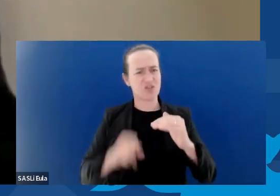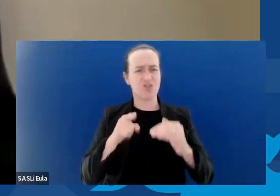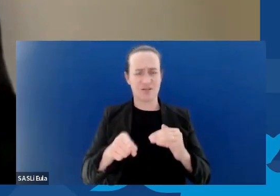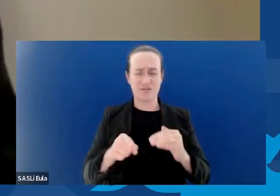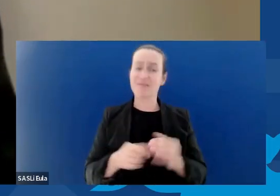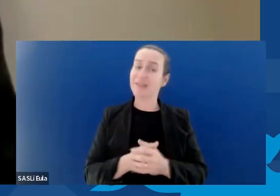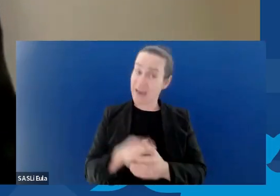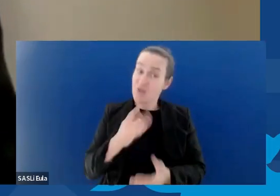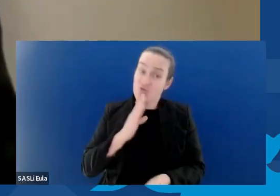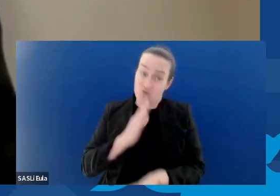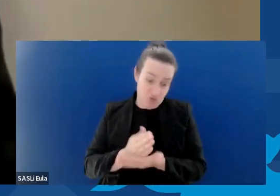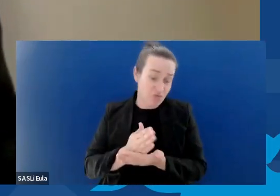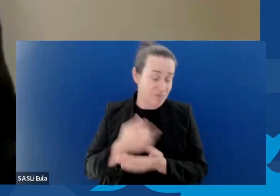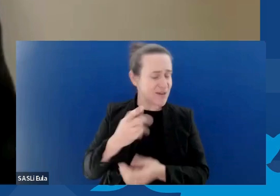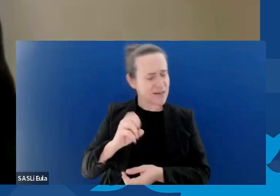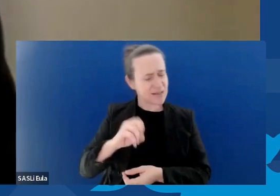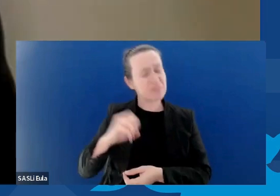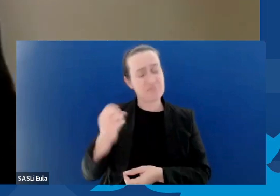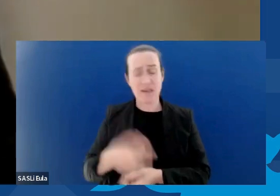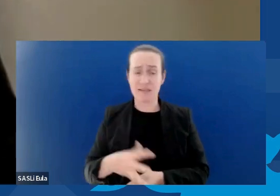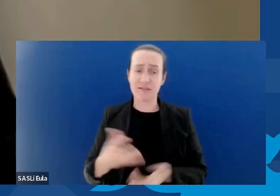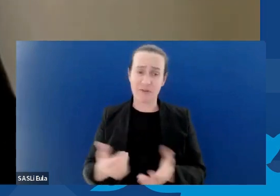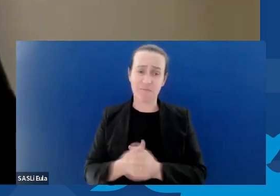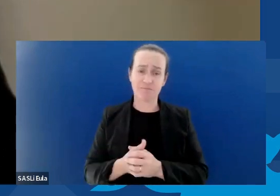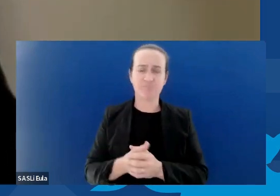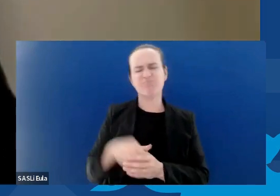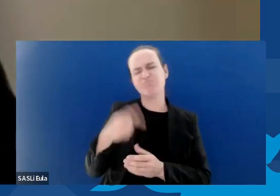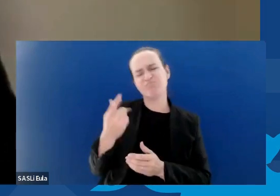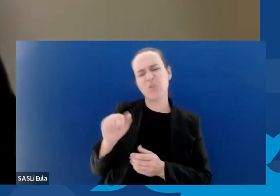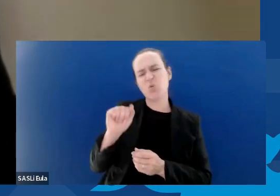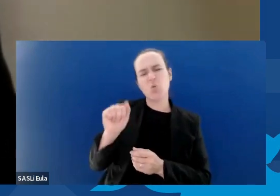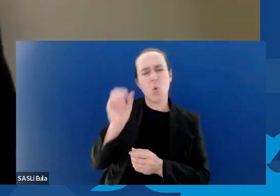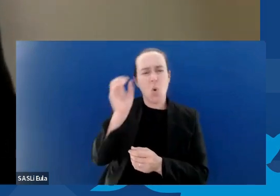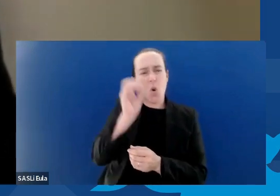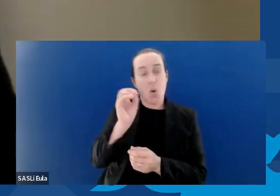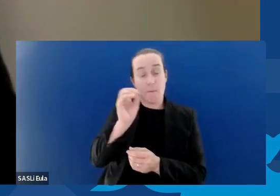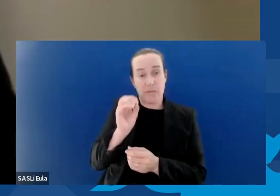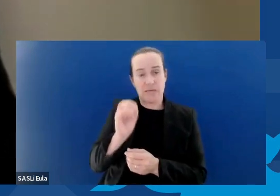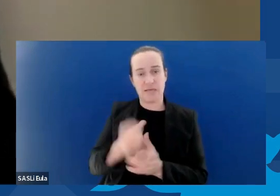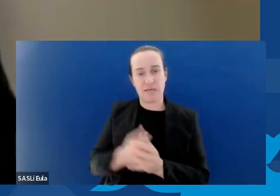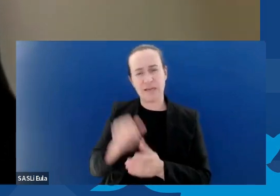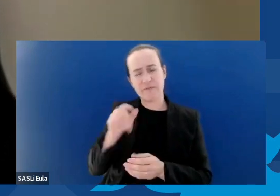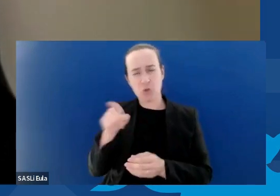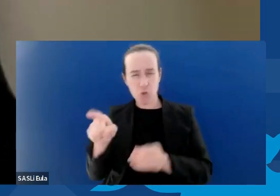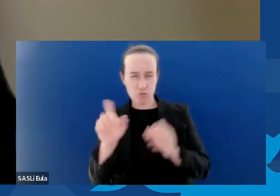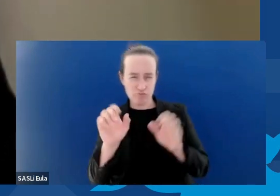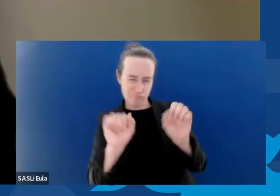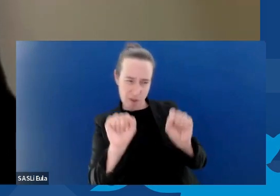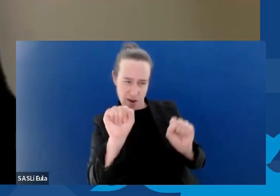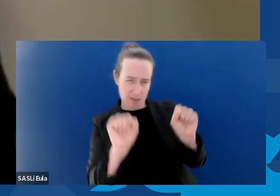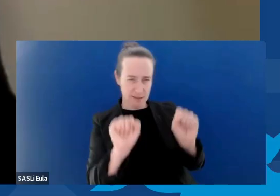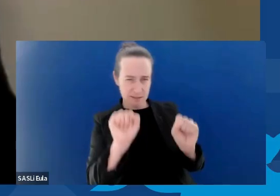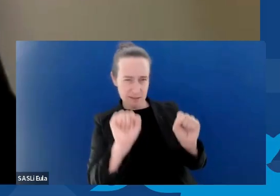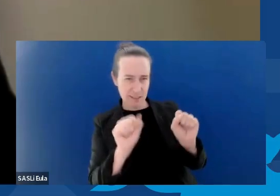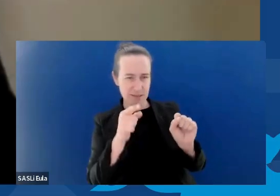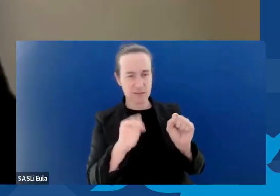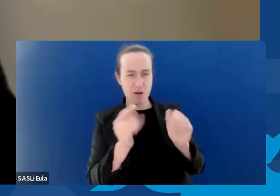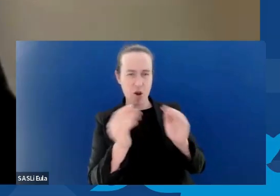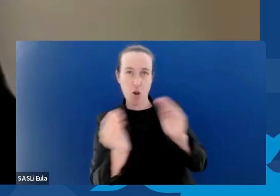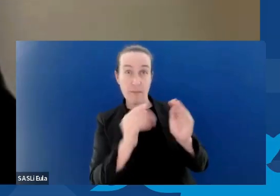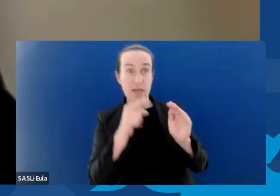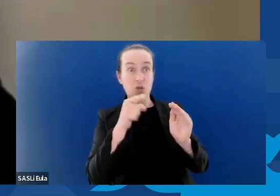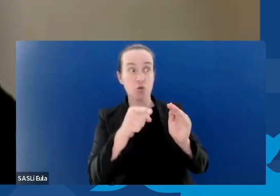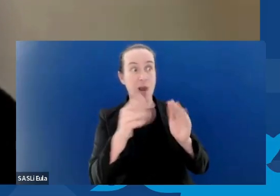are relatively expensive. But what is your take on it when you assess it or evaluate it against the greater impact